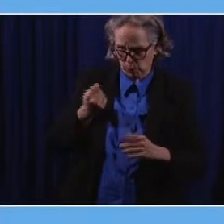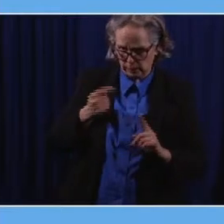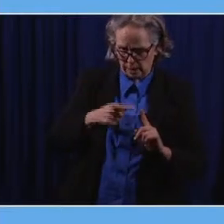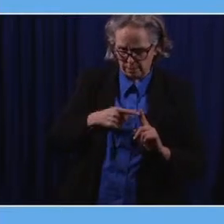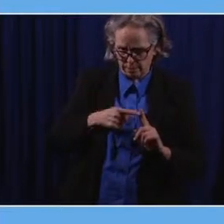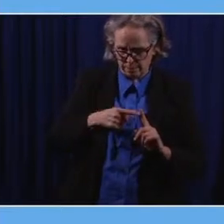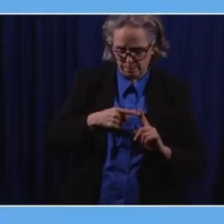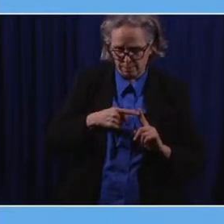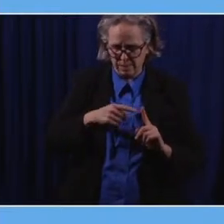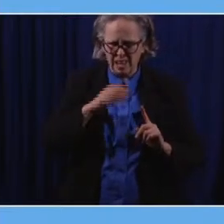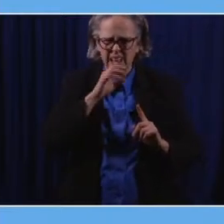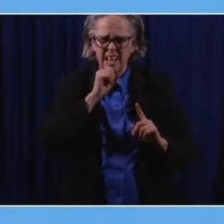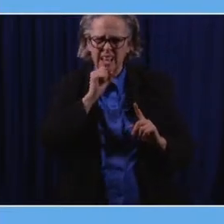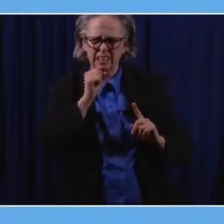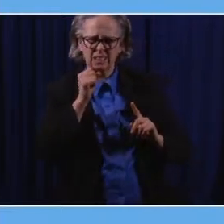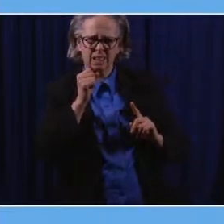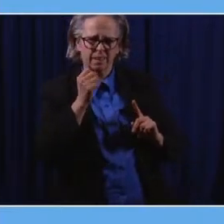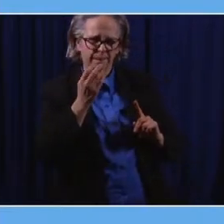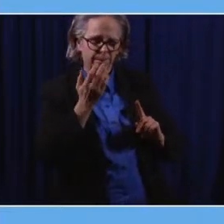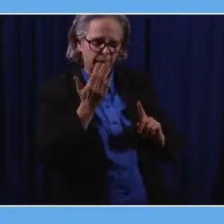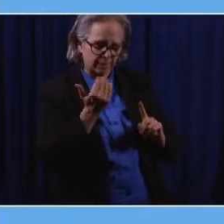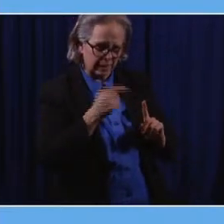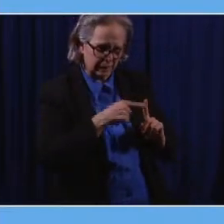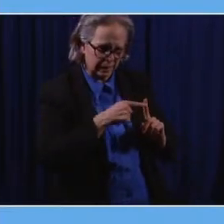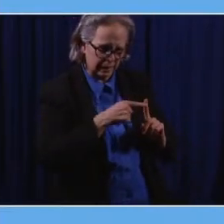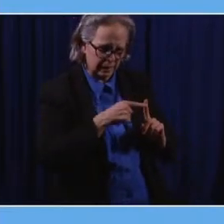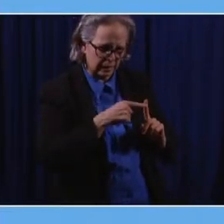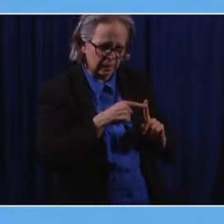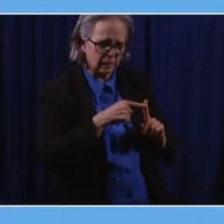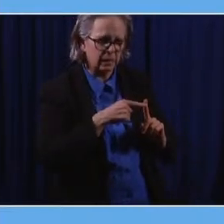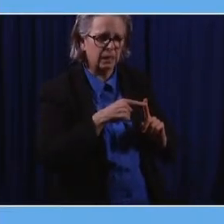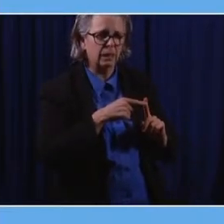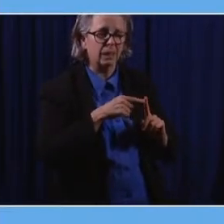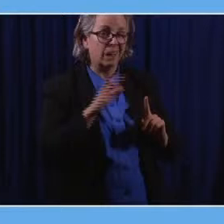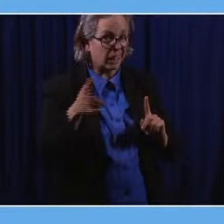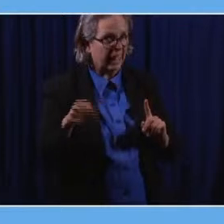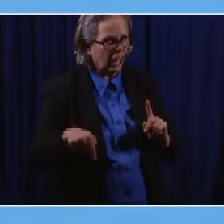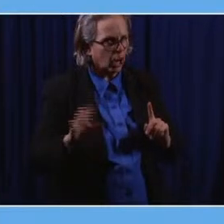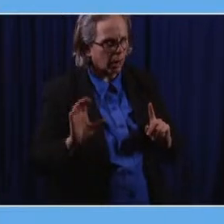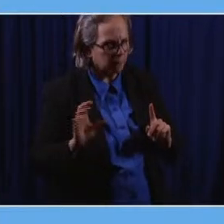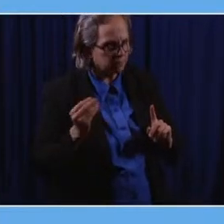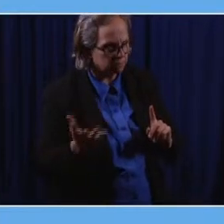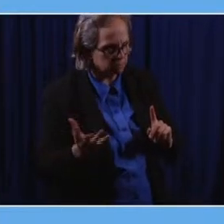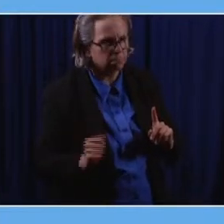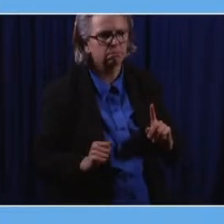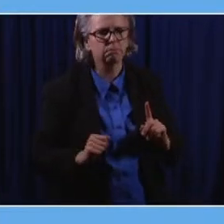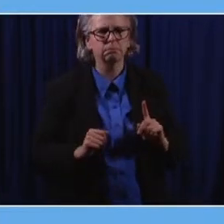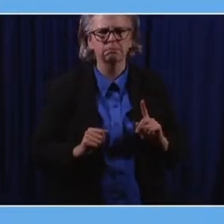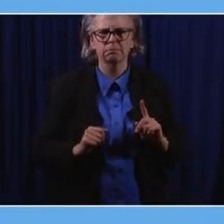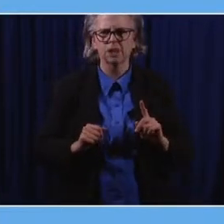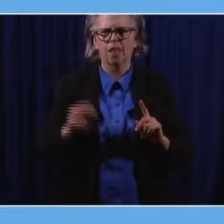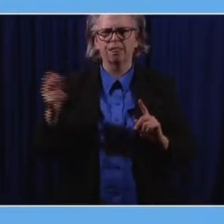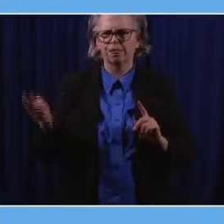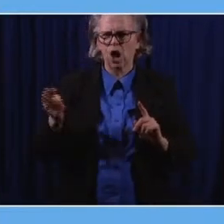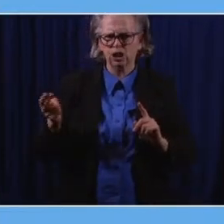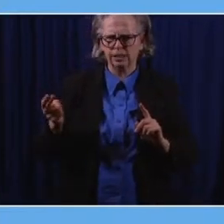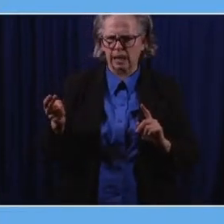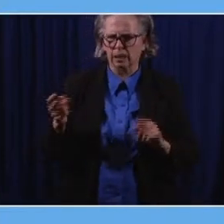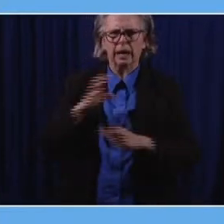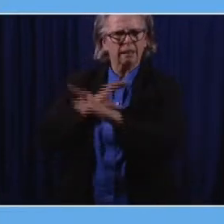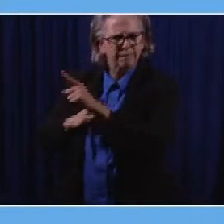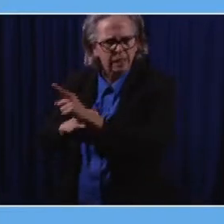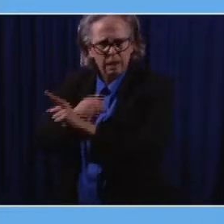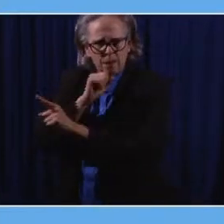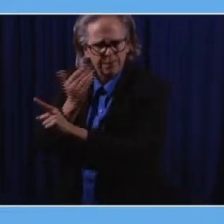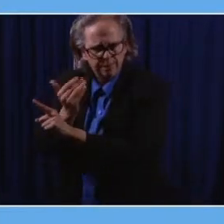15-year-old, one of the latest homicide victims in Columbus. Then on Thursday in Cleveland, 15-year-old boy